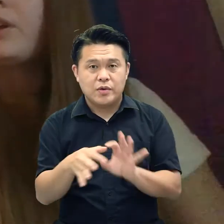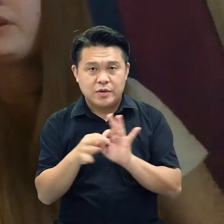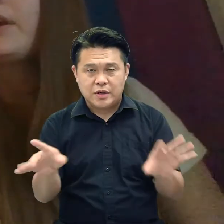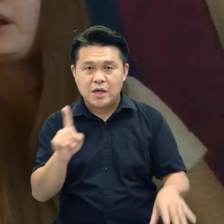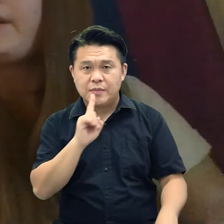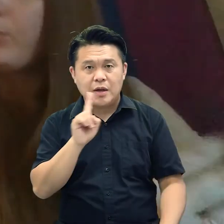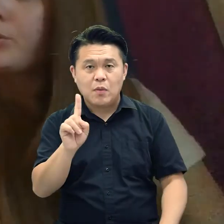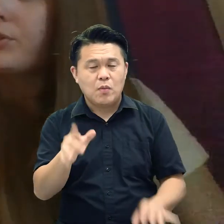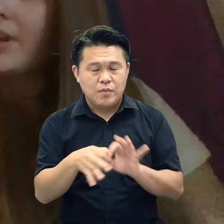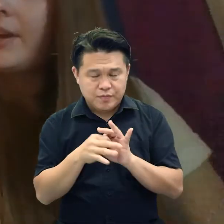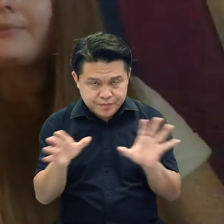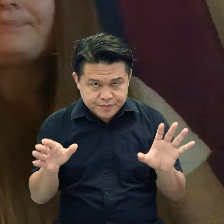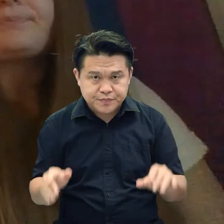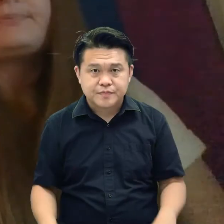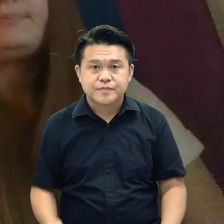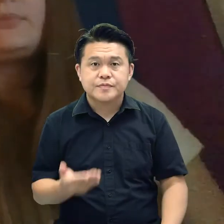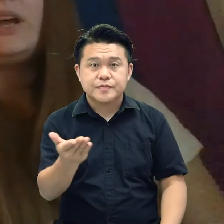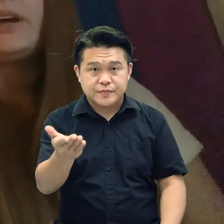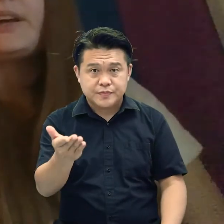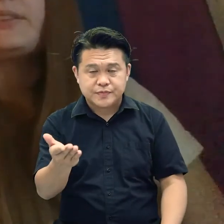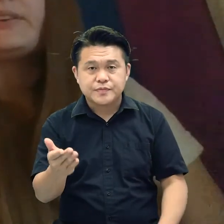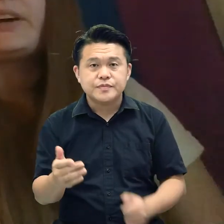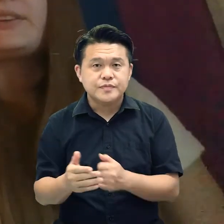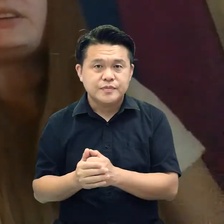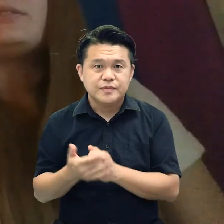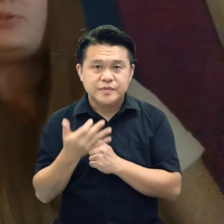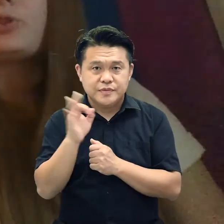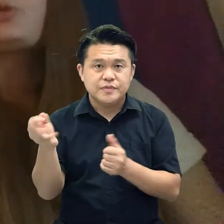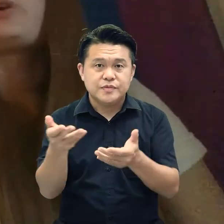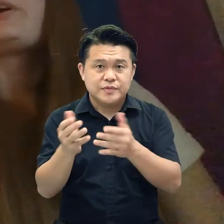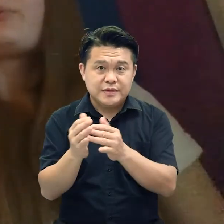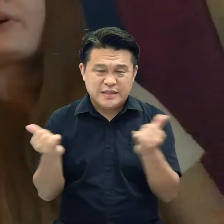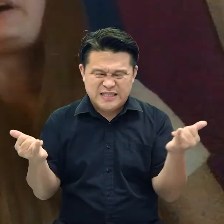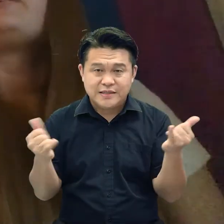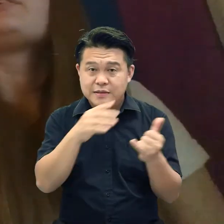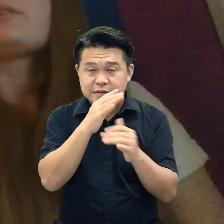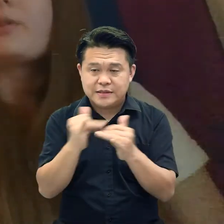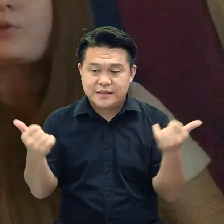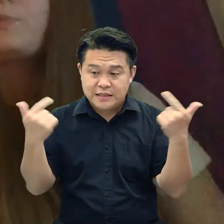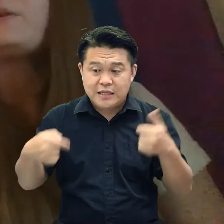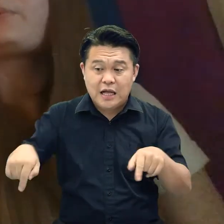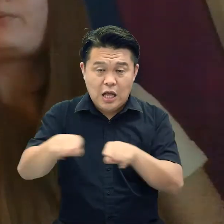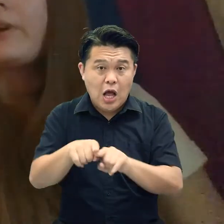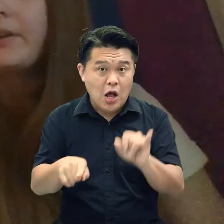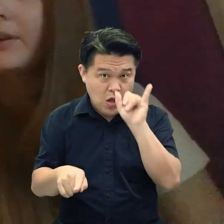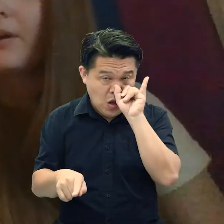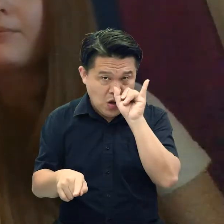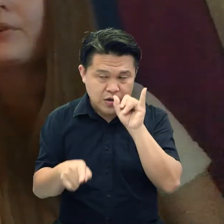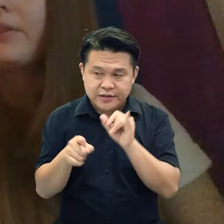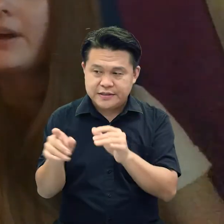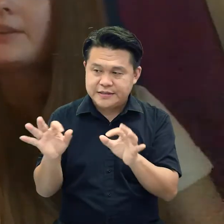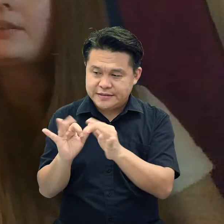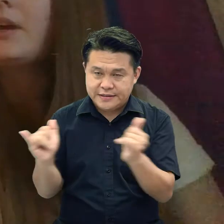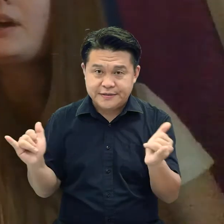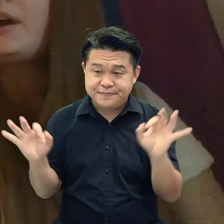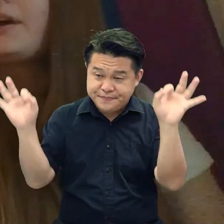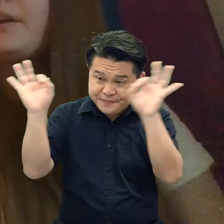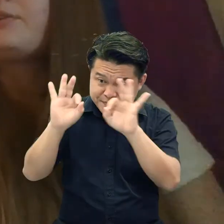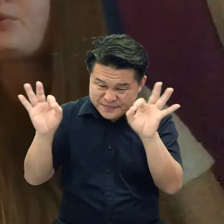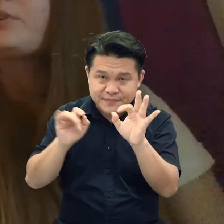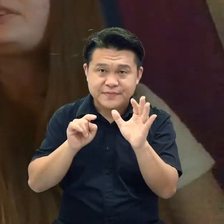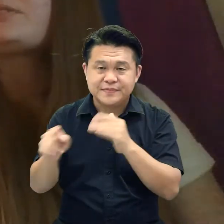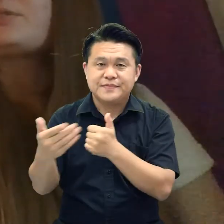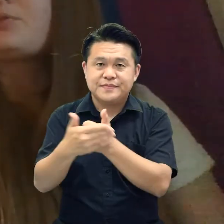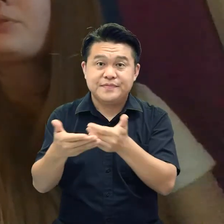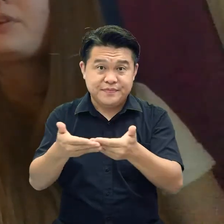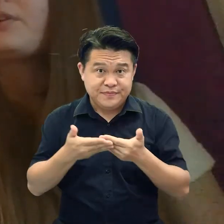what you think, and what you say. And I think that just try to find those people, find the comfort in that,